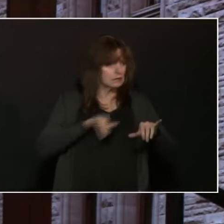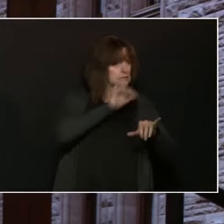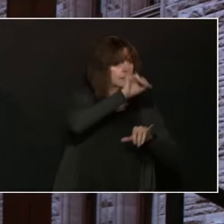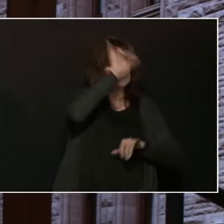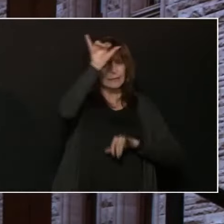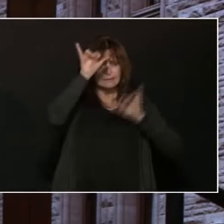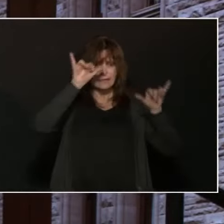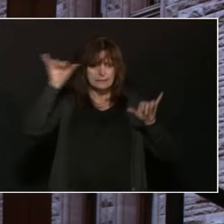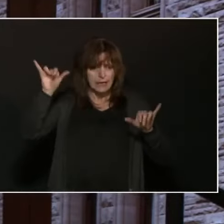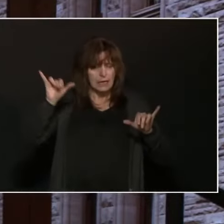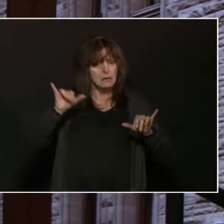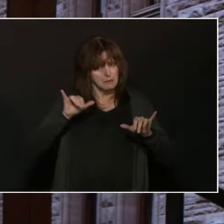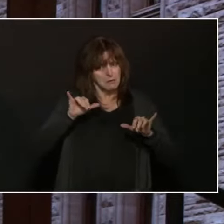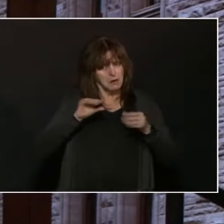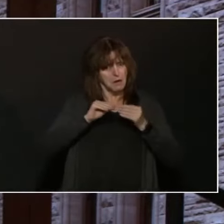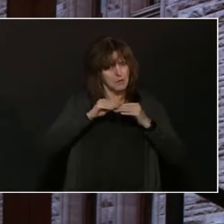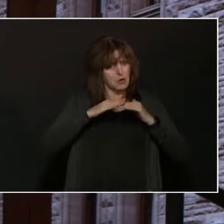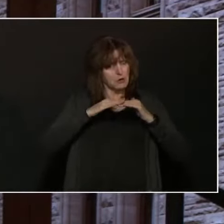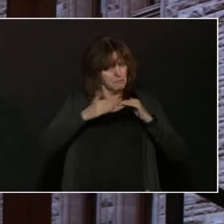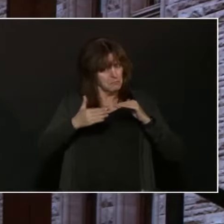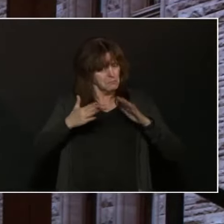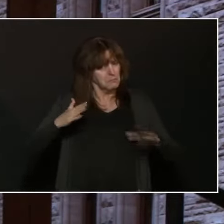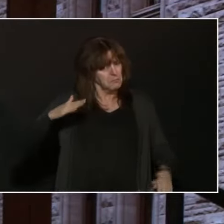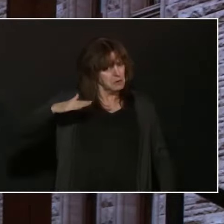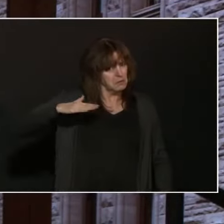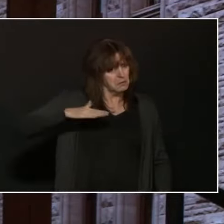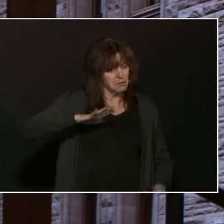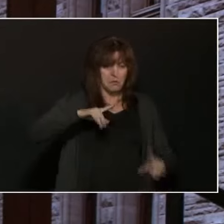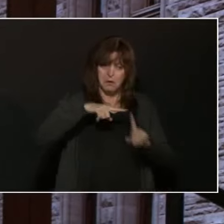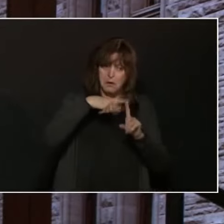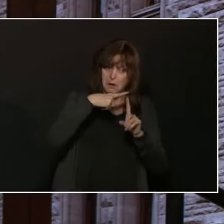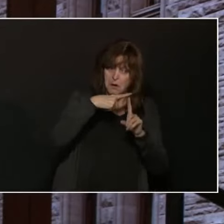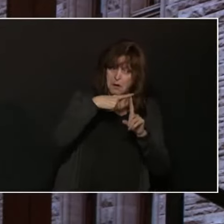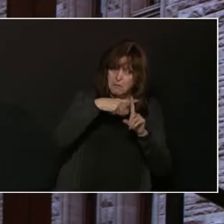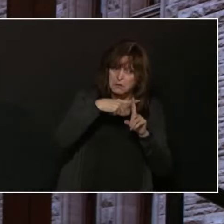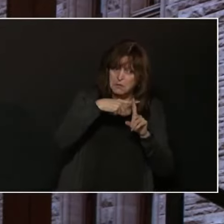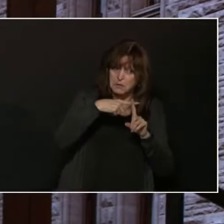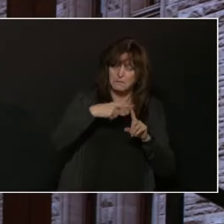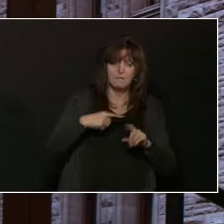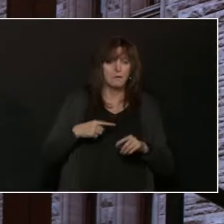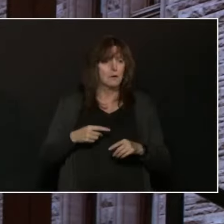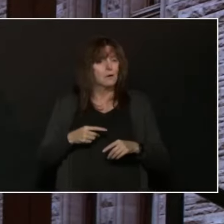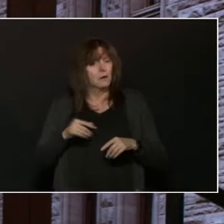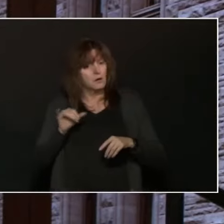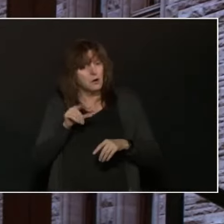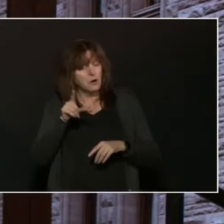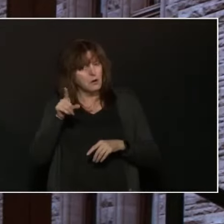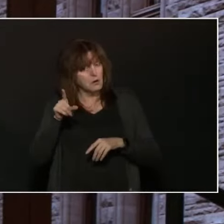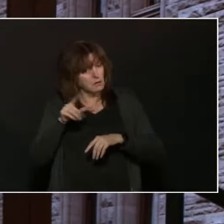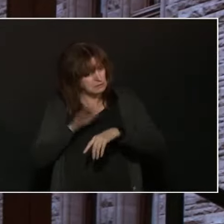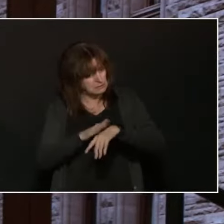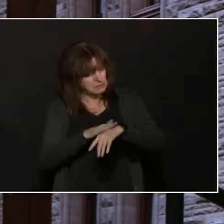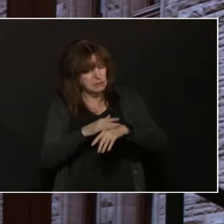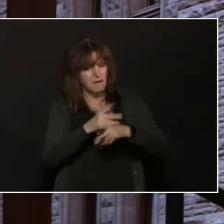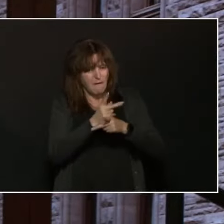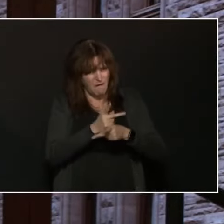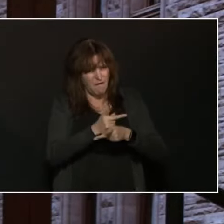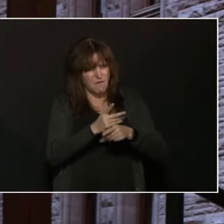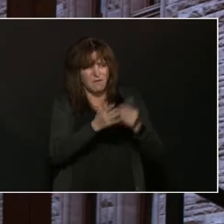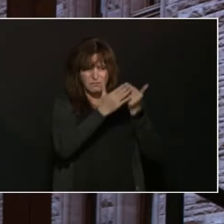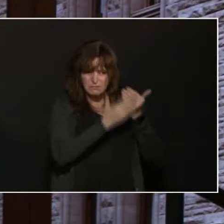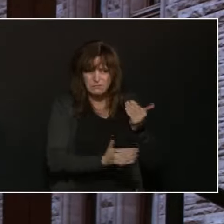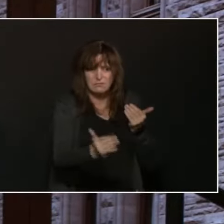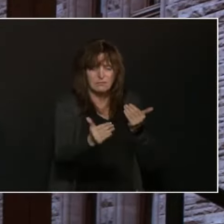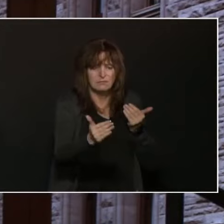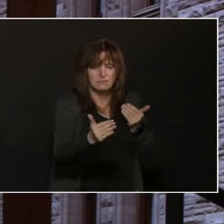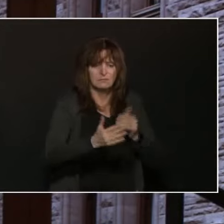optimism. At the same time, Dr. Brown is saying it's precarious. And we have to be very careful, especially when we're dealing with the issue of